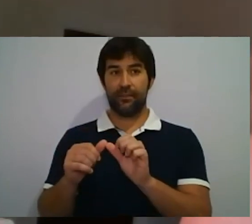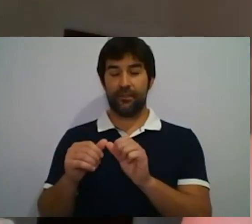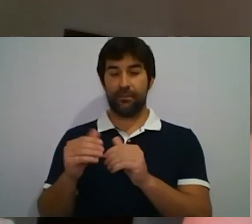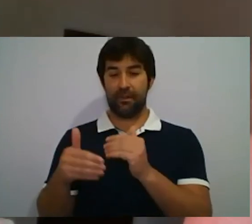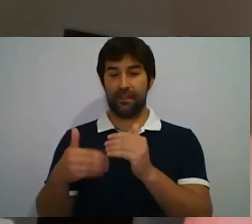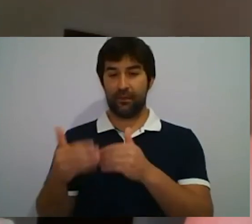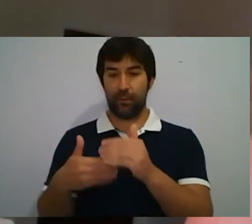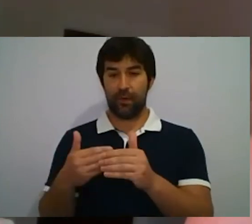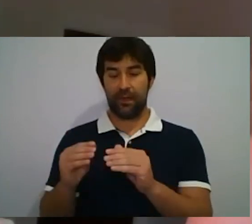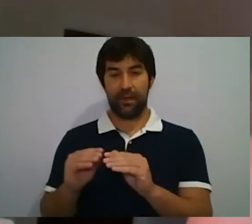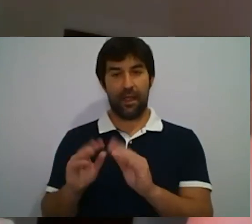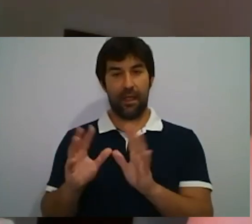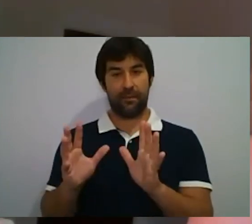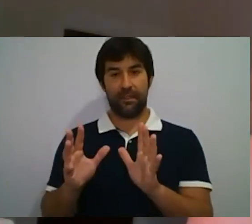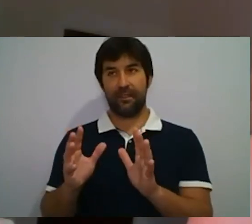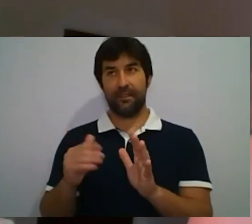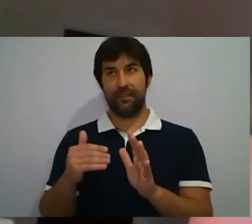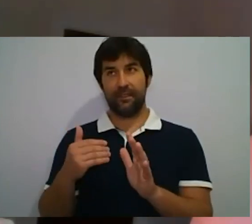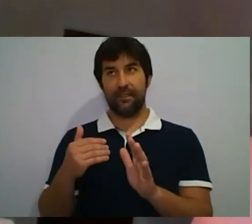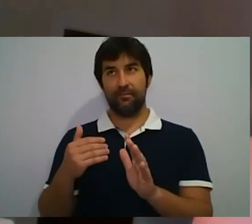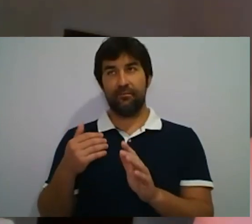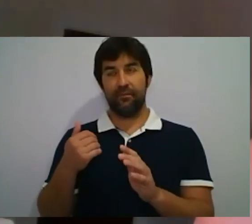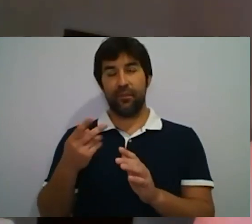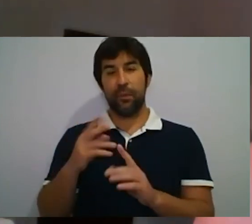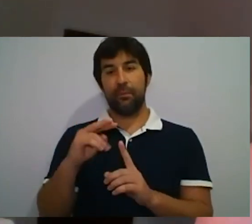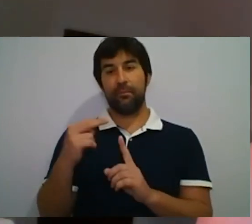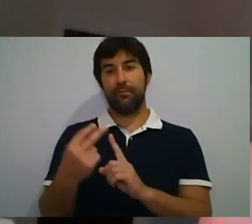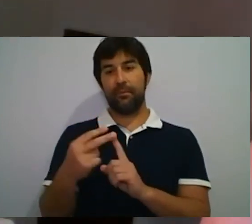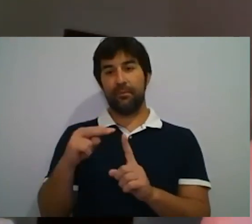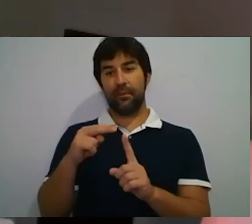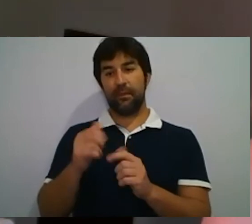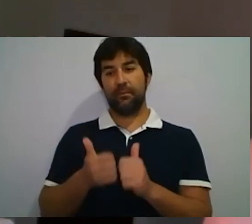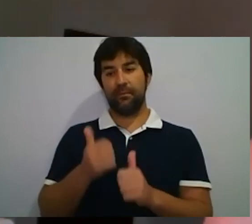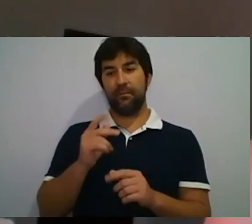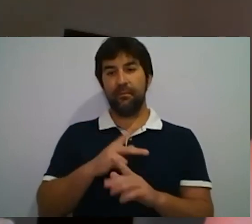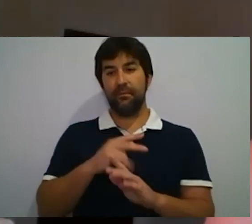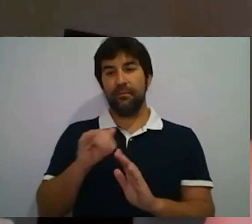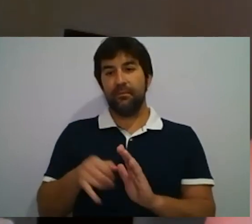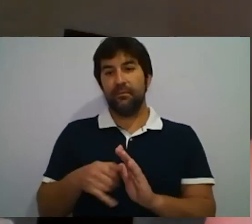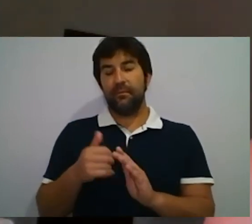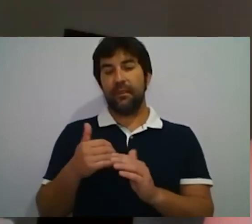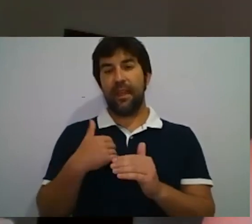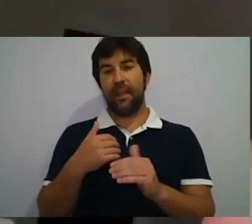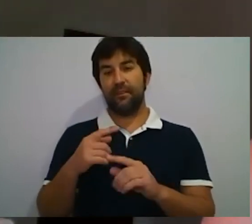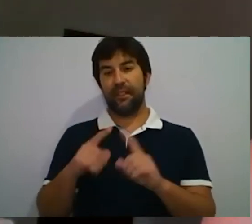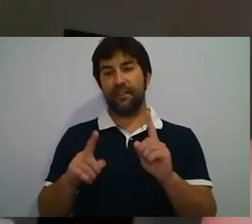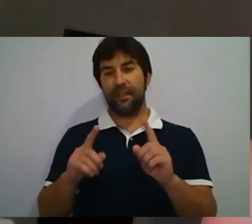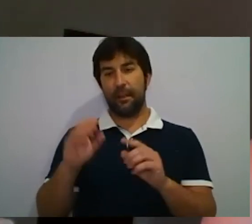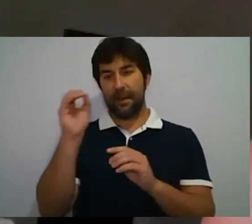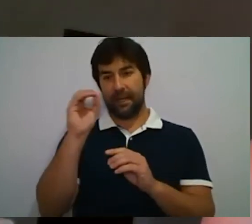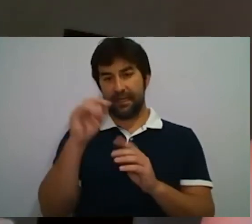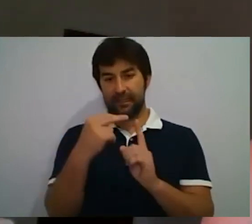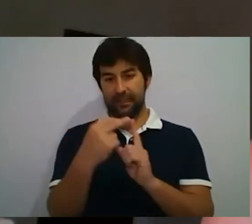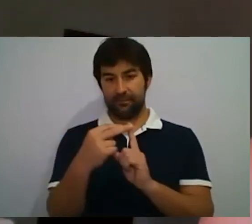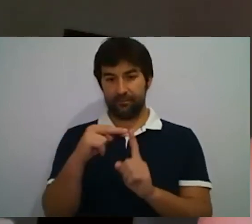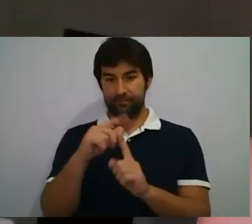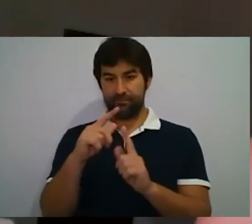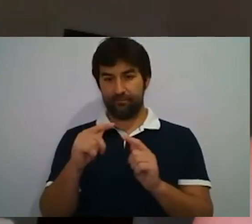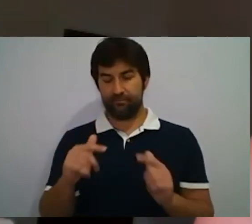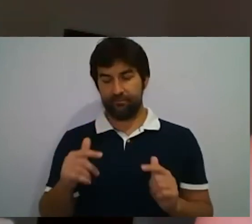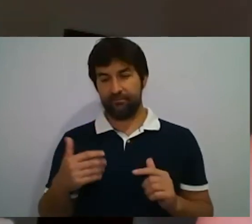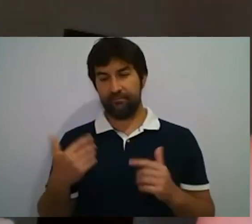apron, the clear sight lines of the driver, really not things that we're bringing for public input. So